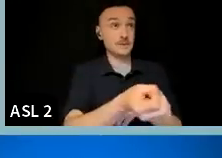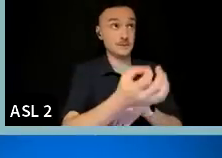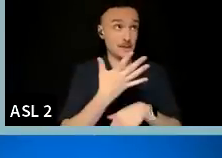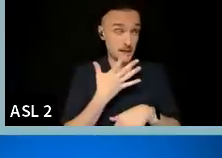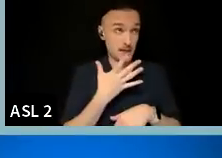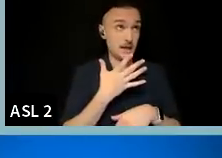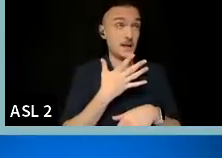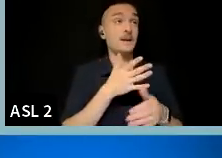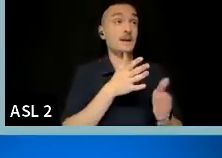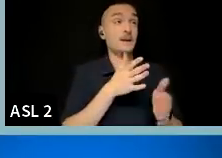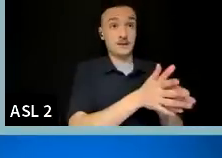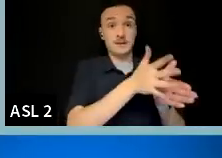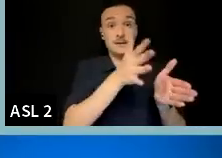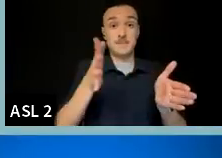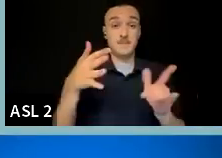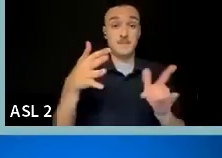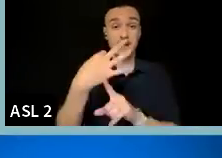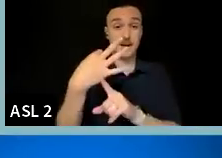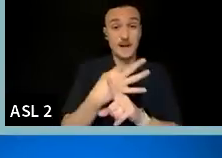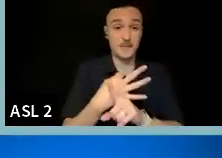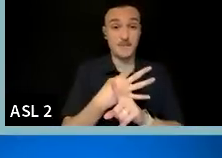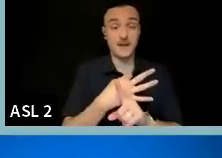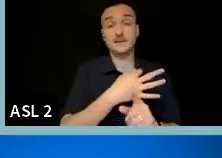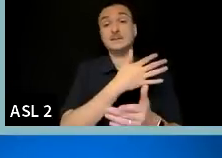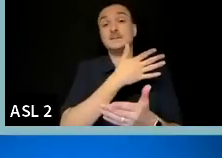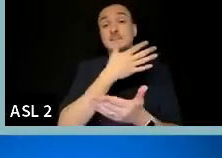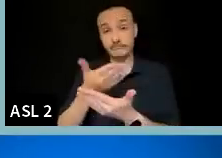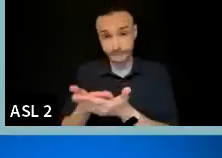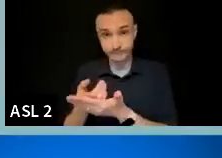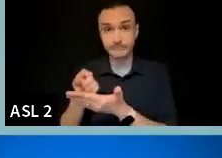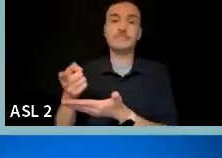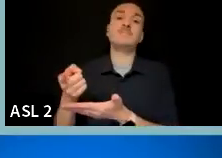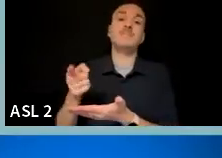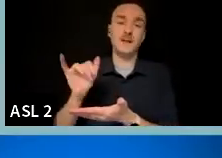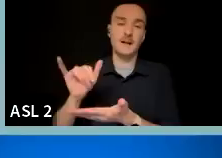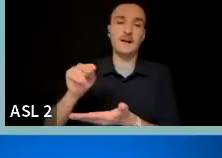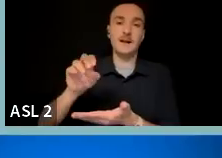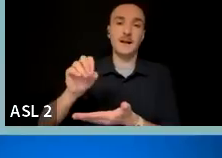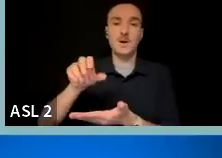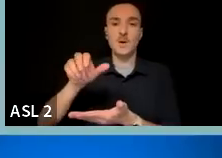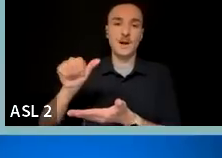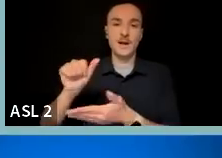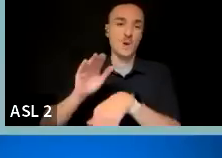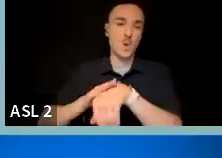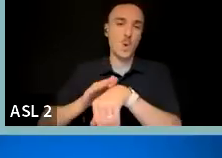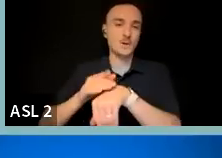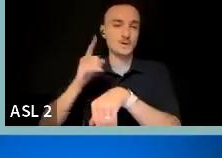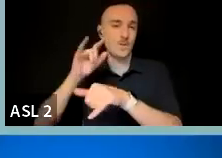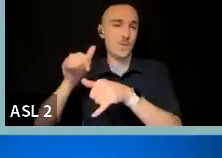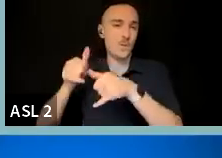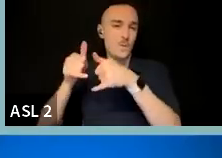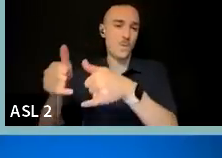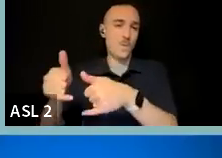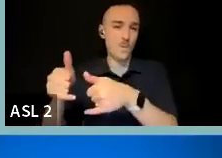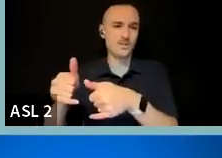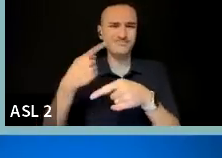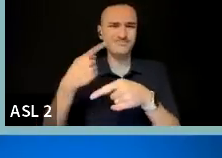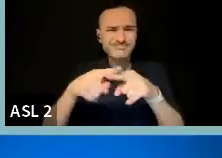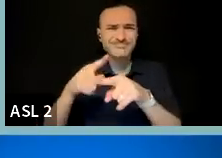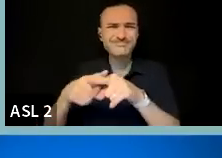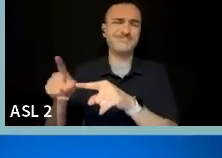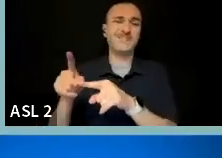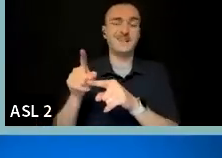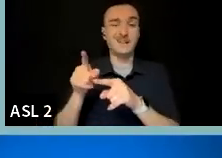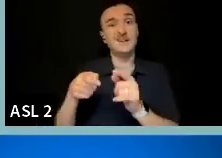award. The NOA is a legally binding document. It includes award data, payment information, the terms and conditions